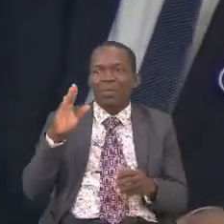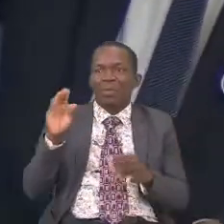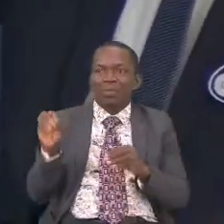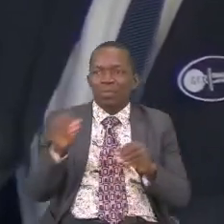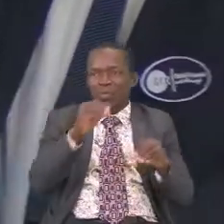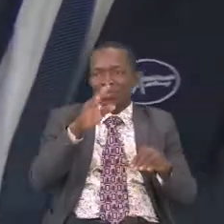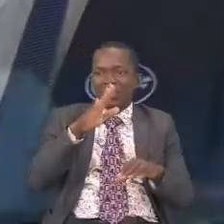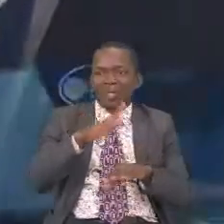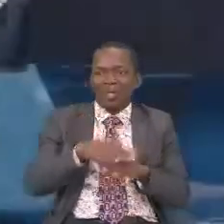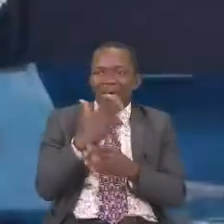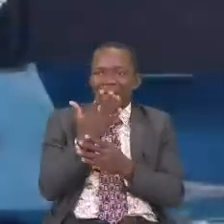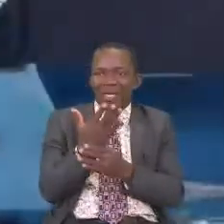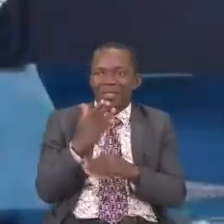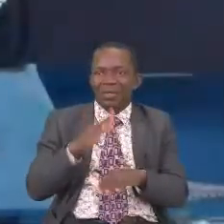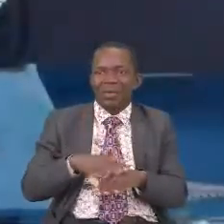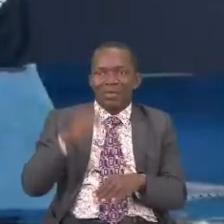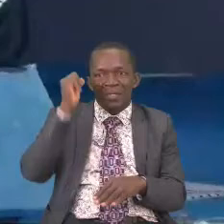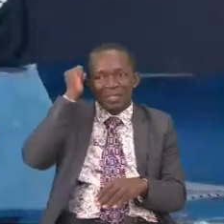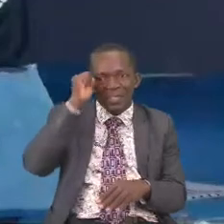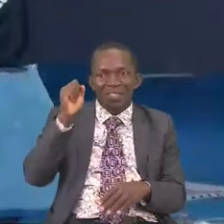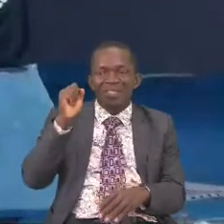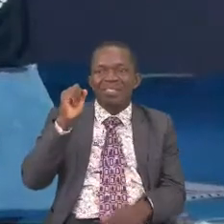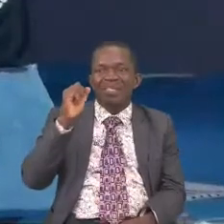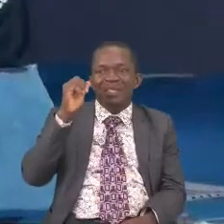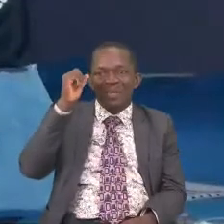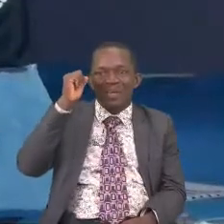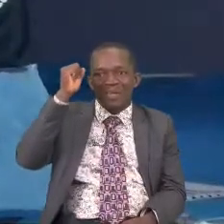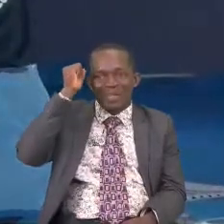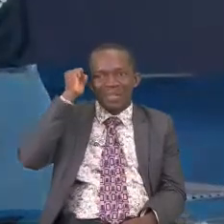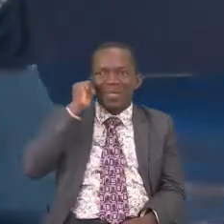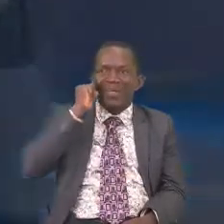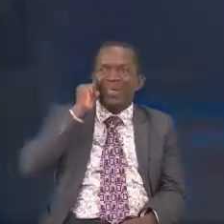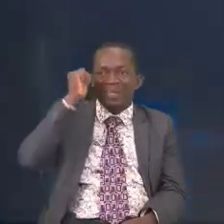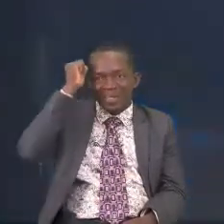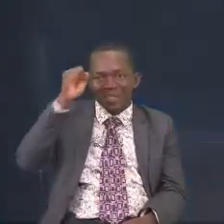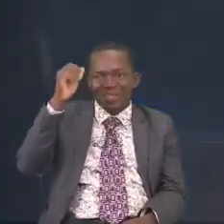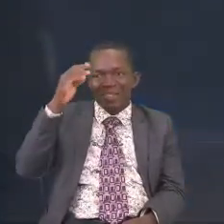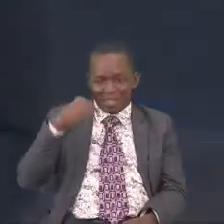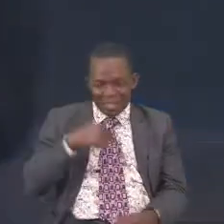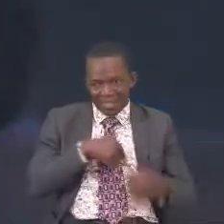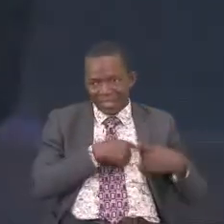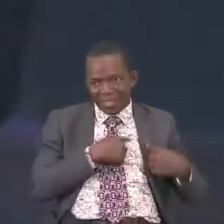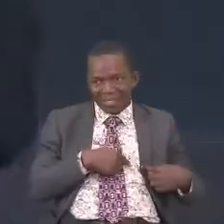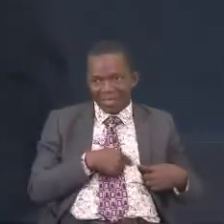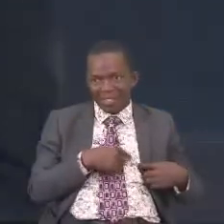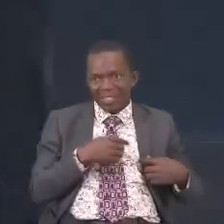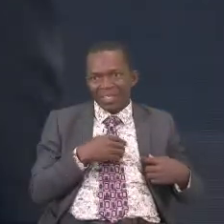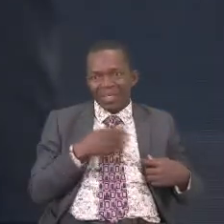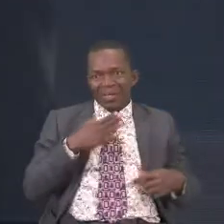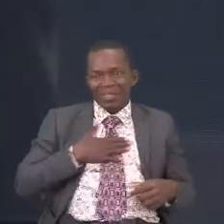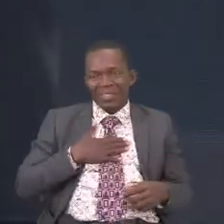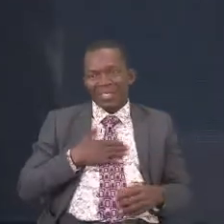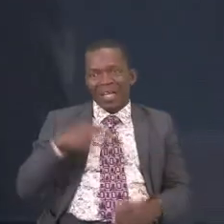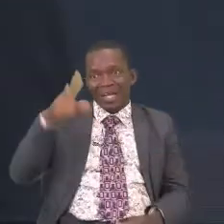she's floating there." And then he puts her. She went there, put her hand, and then the man went down